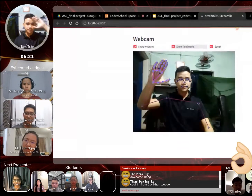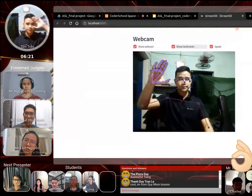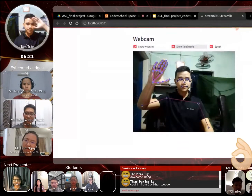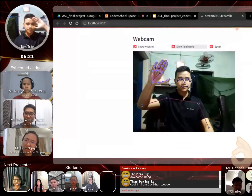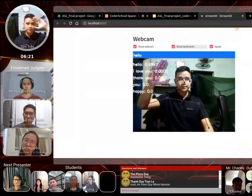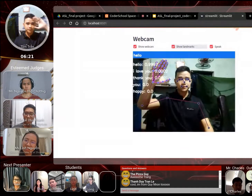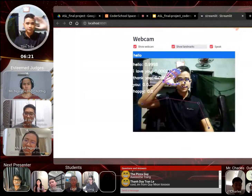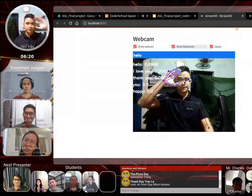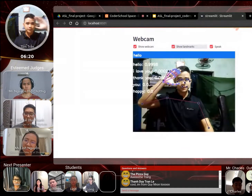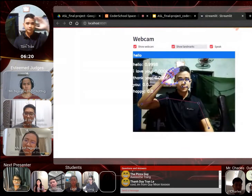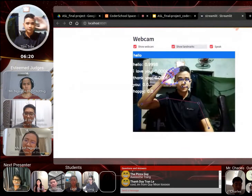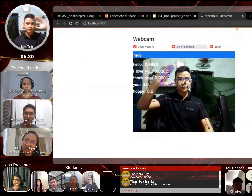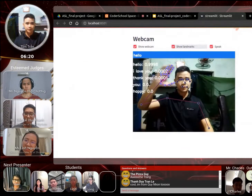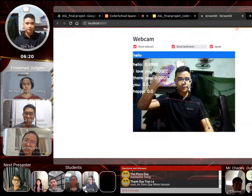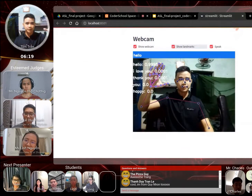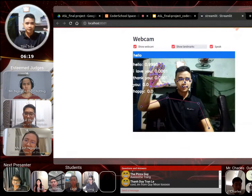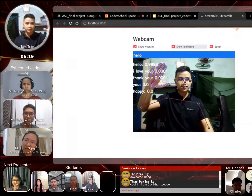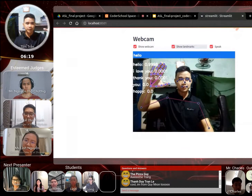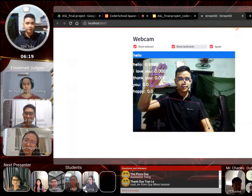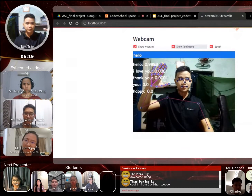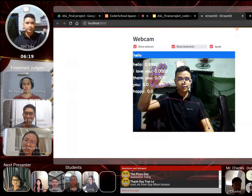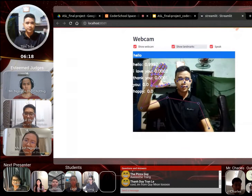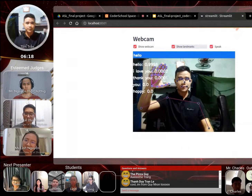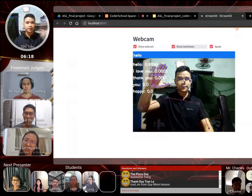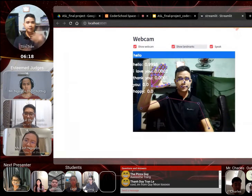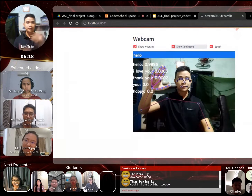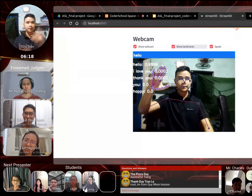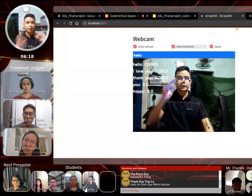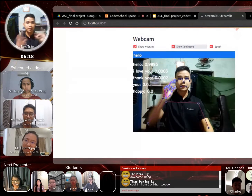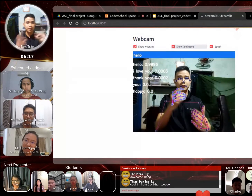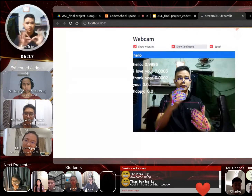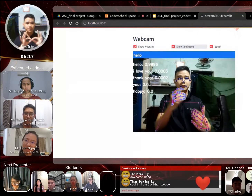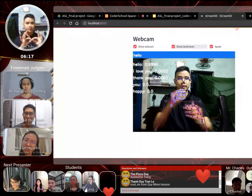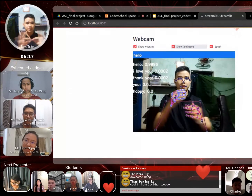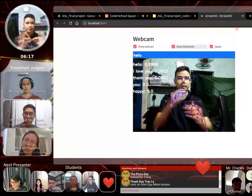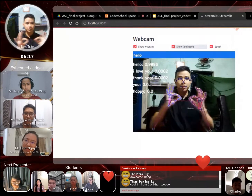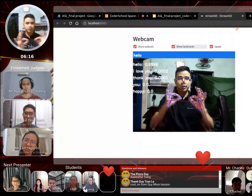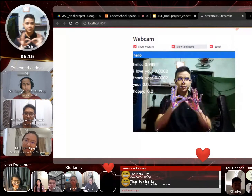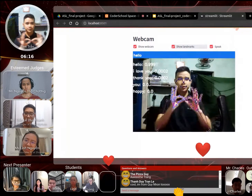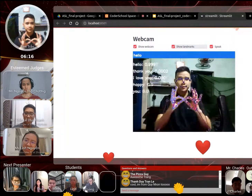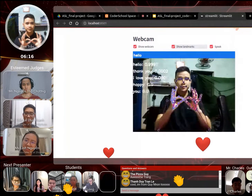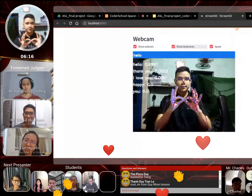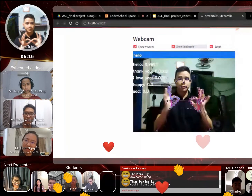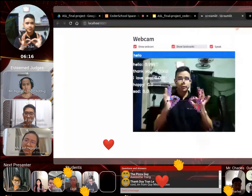Yeah, you can see here, right? How much? How much?